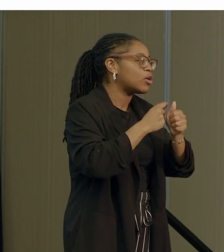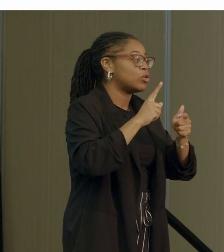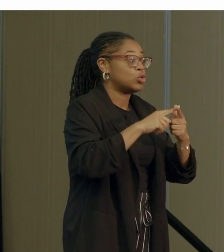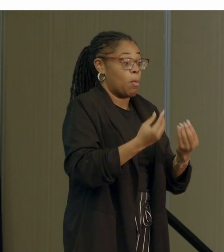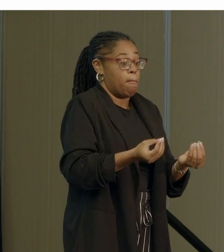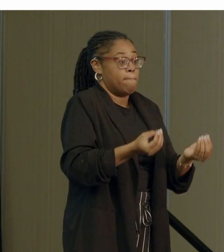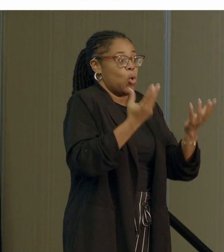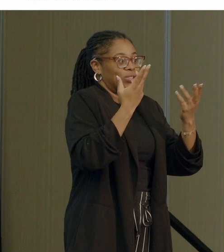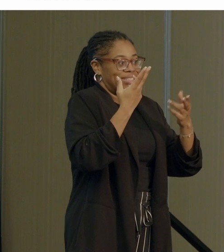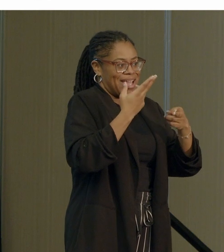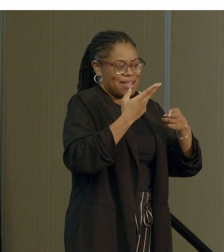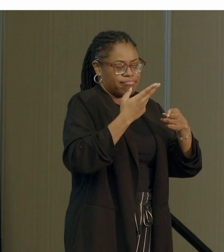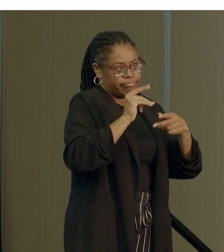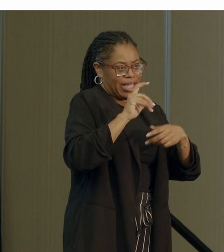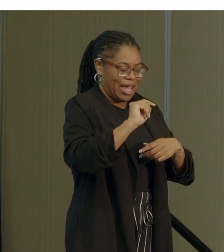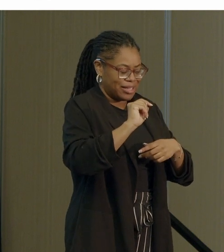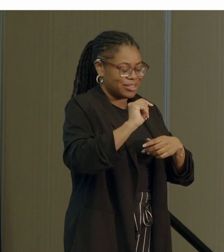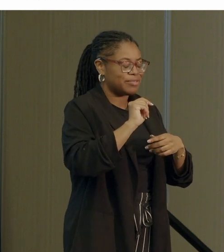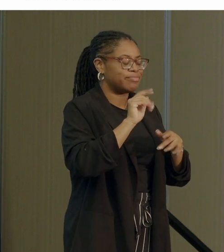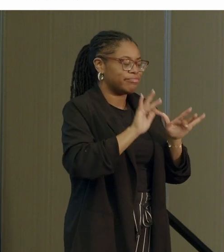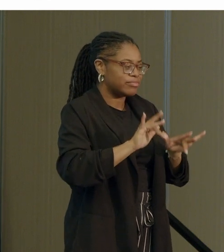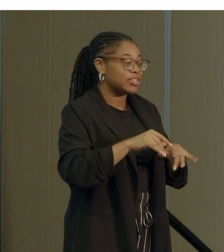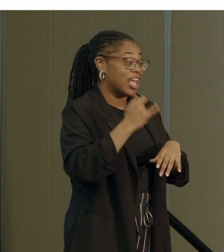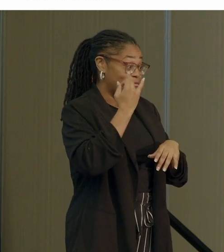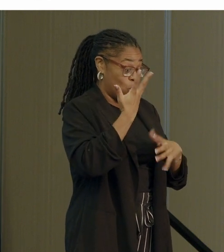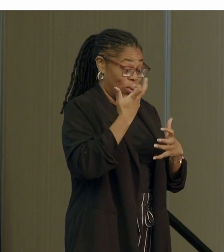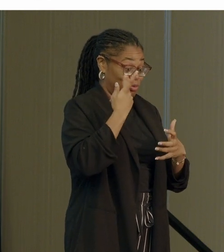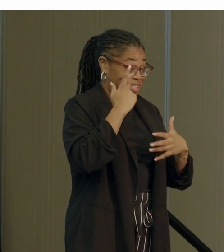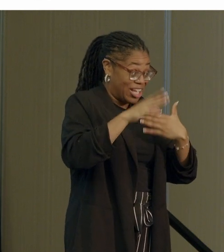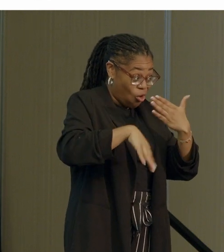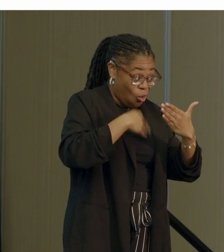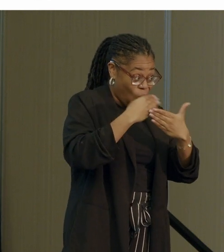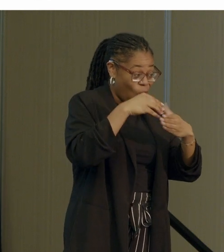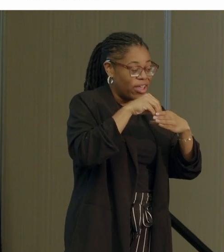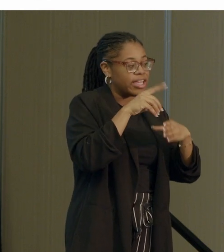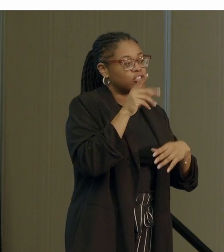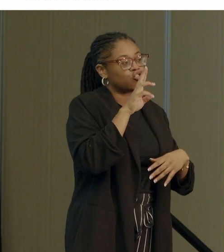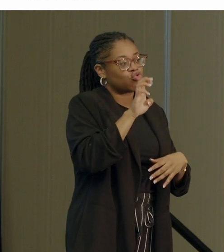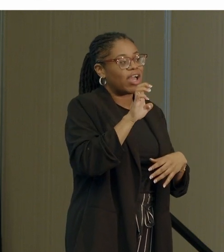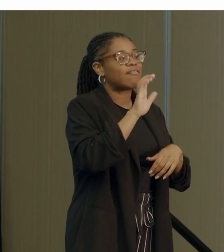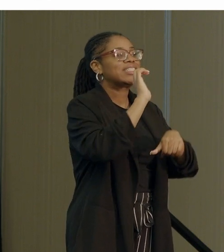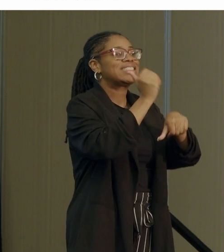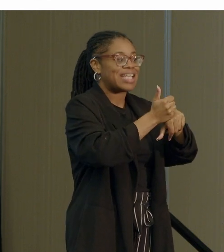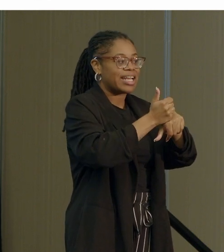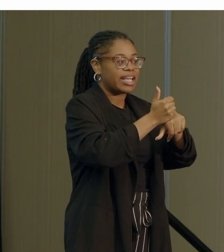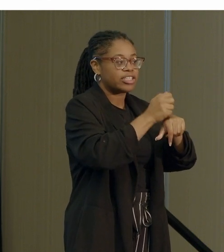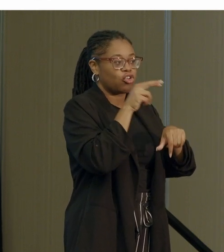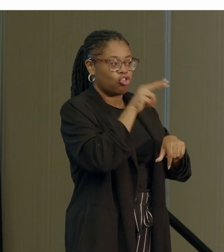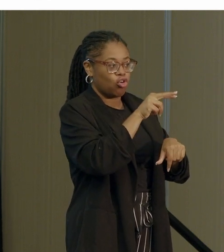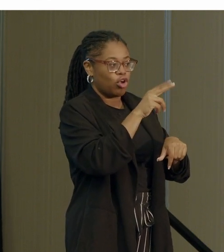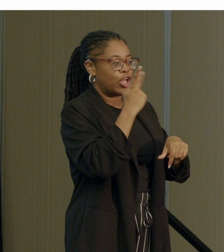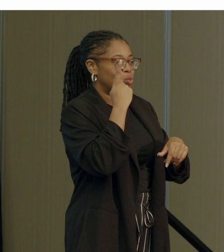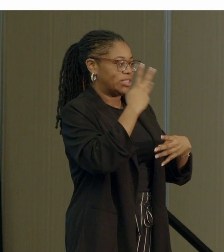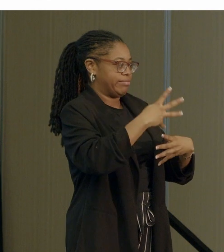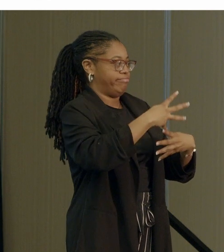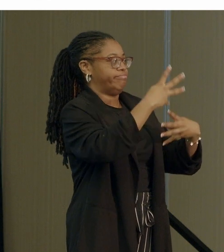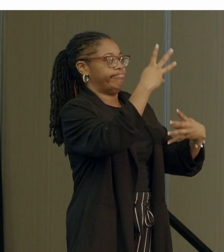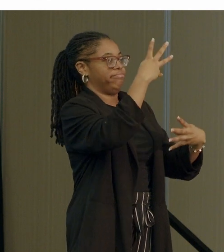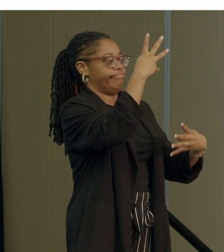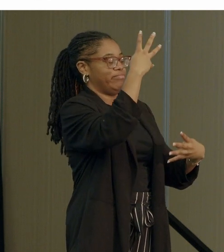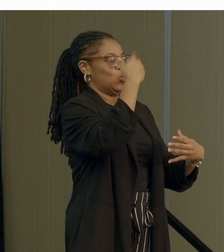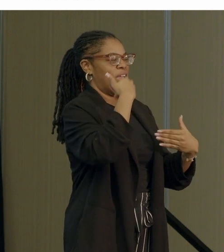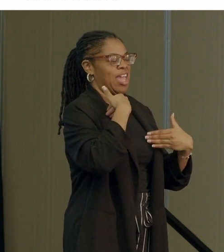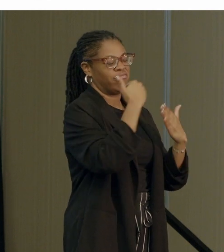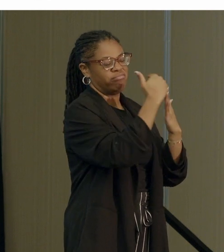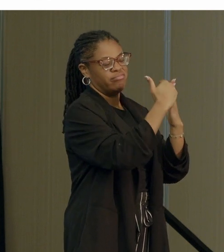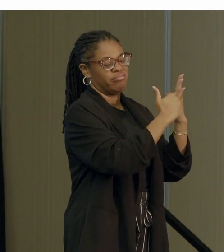multi-key shortcuts. To see all of those keyboard shortcut updates within Drive, you can go to Settings and Keyboard Shortcuts, and we have a beautiful little